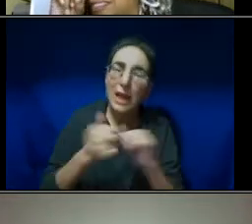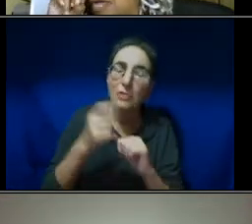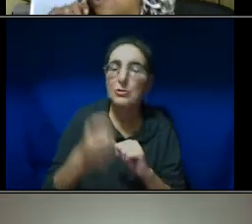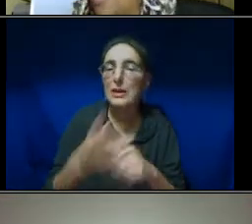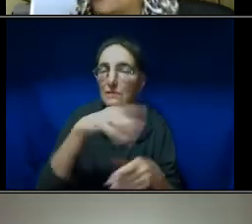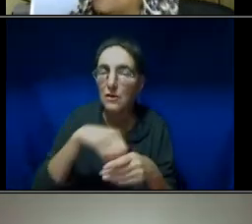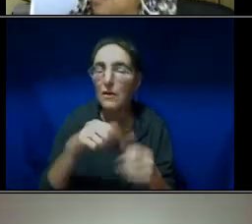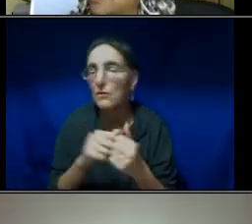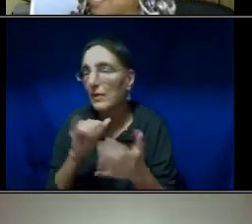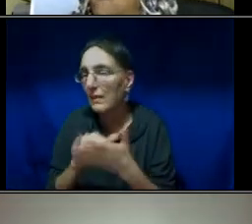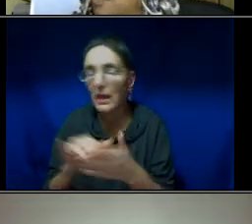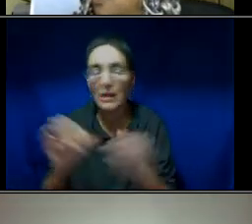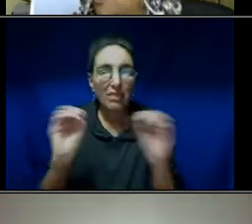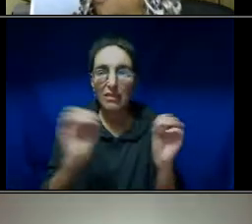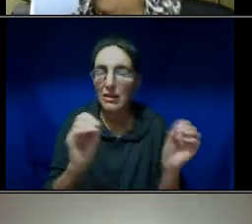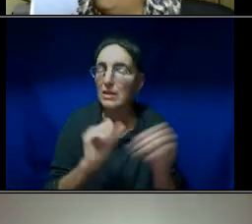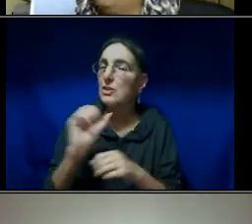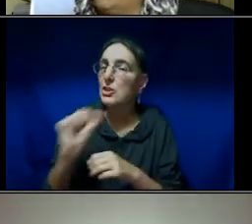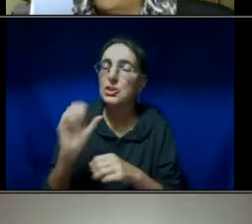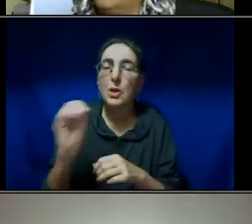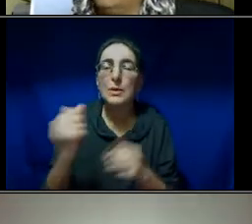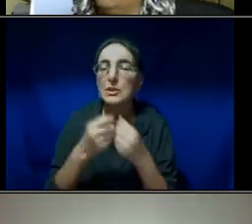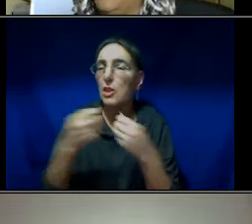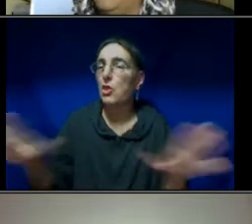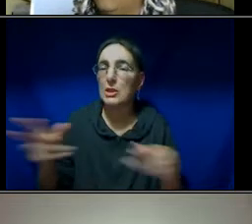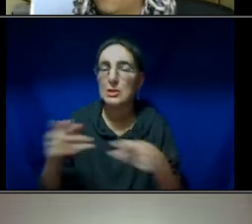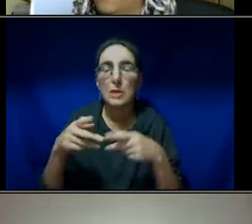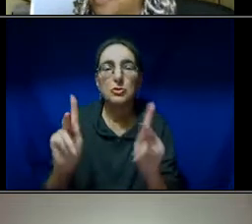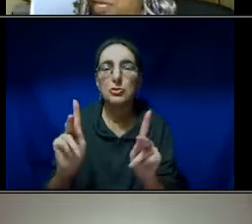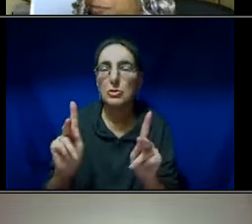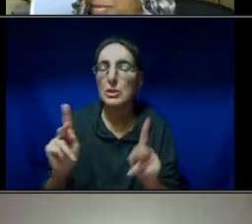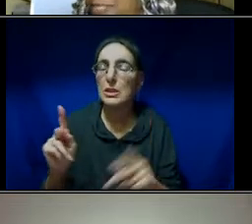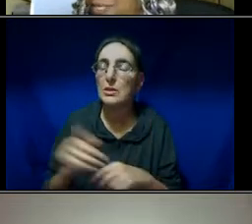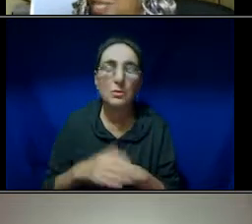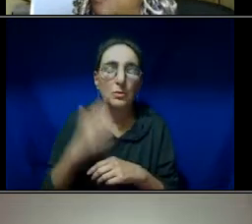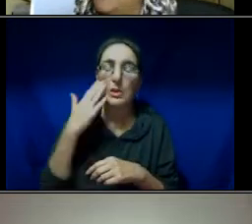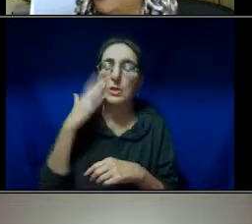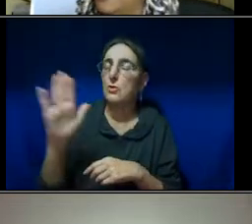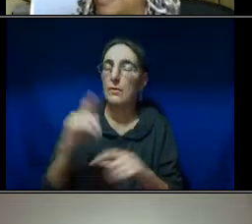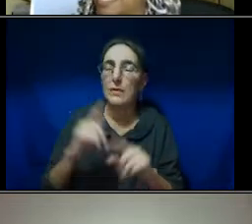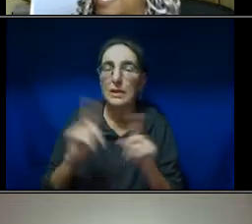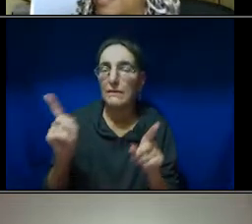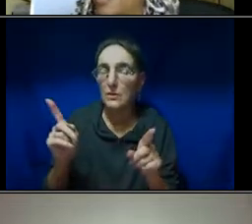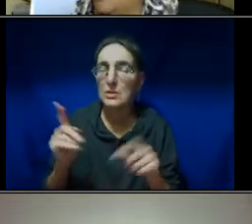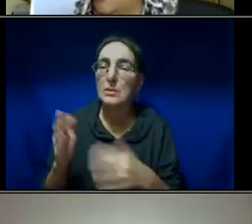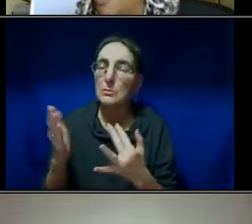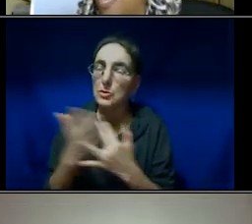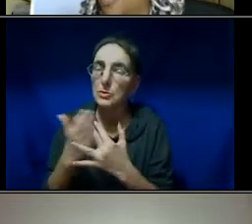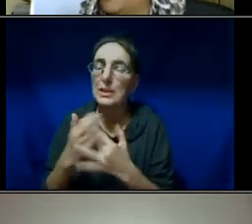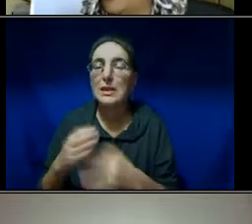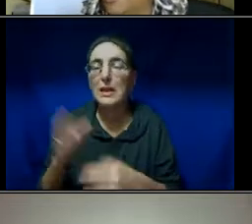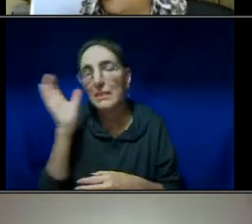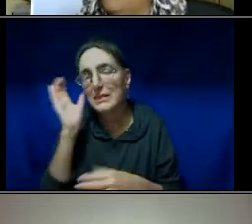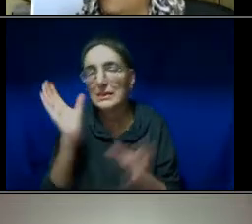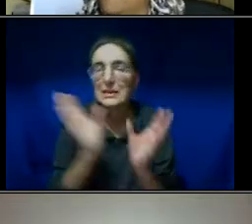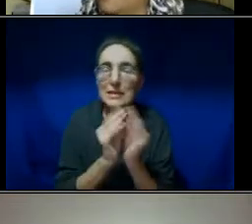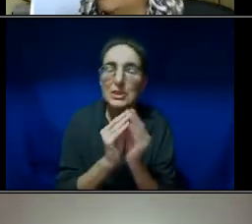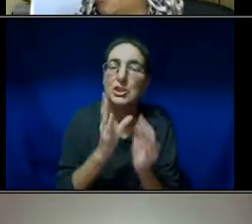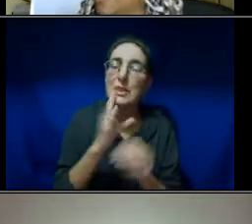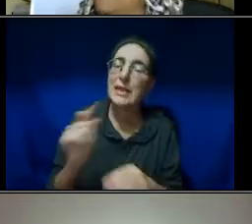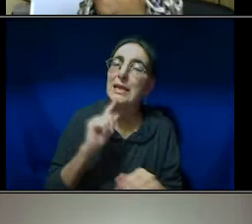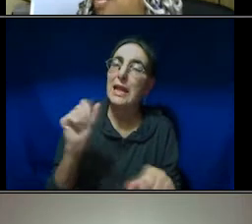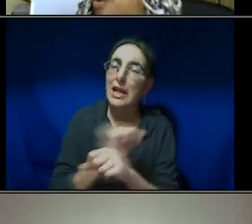And so it's a lost opportunity. We feel we don't know the difference between a listening session and actually